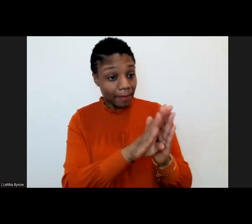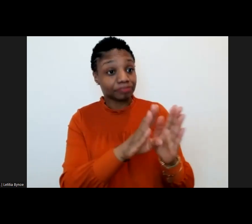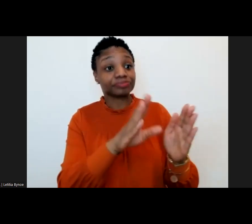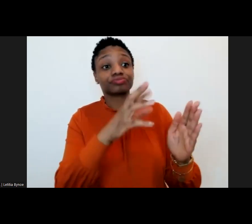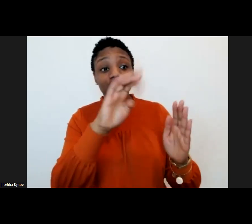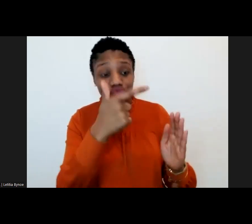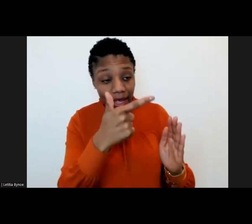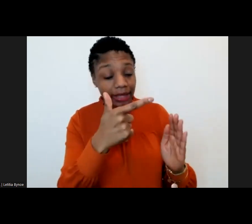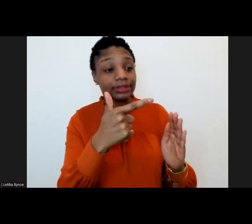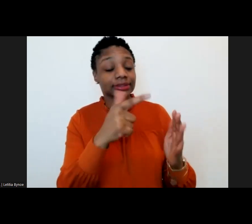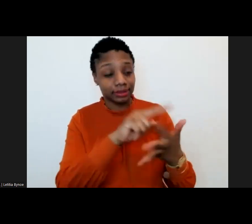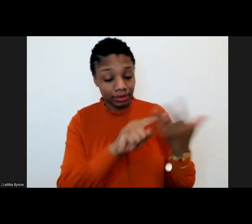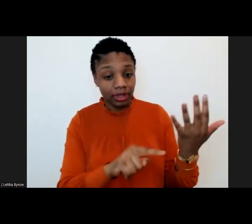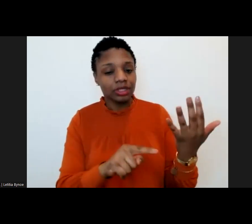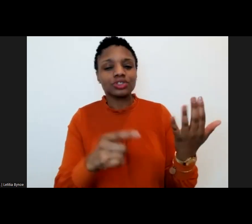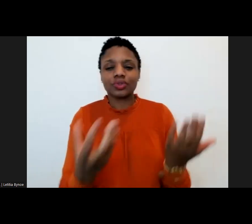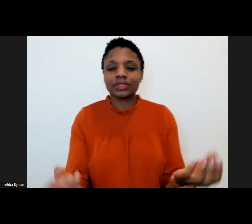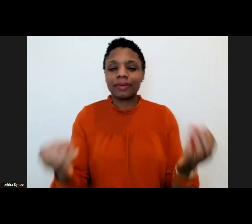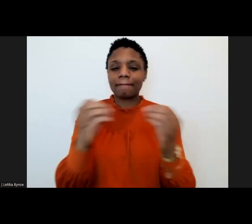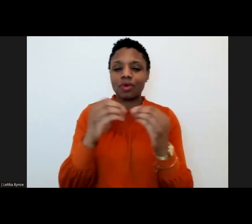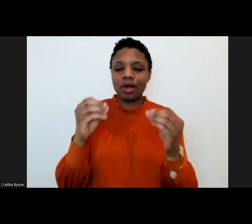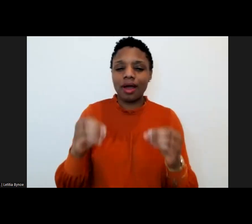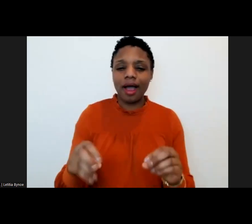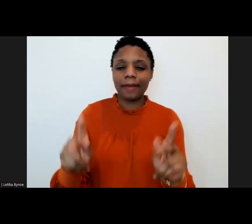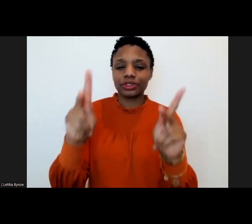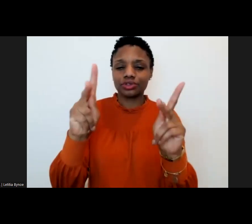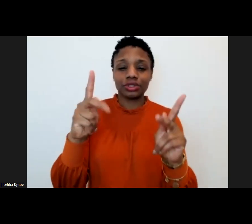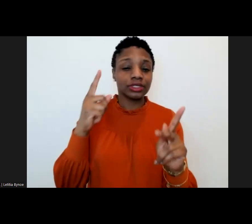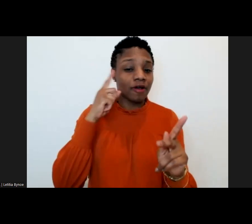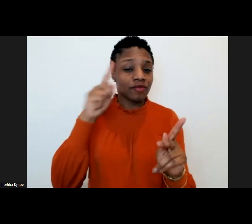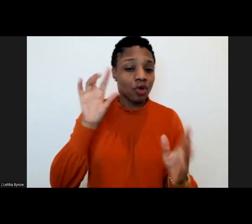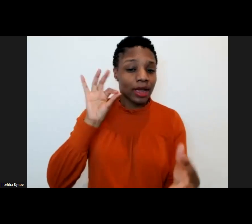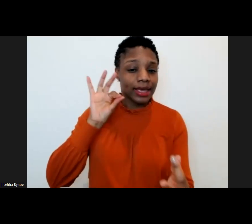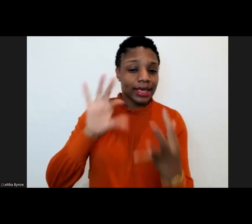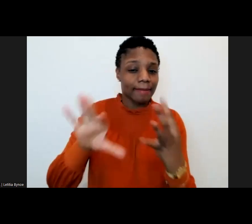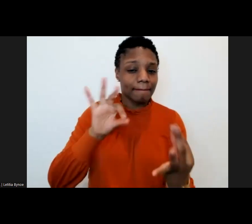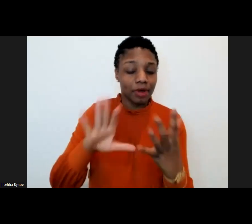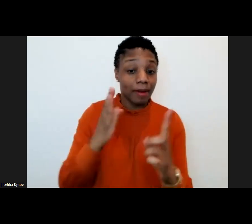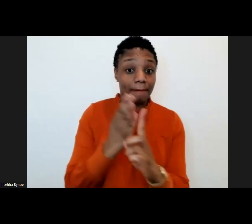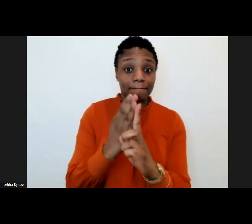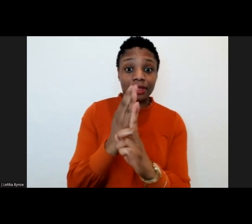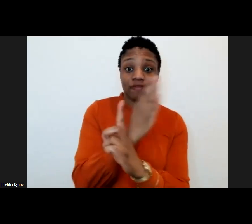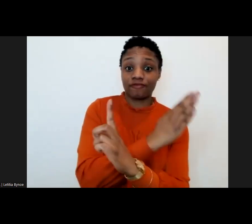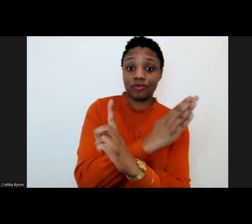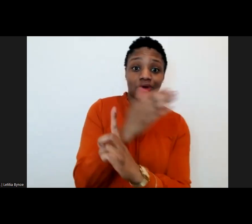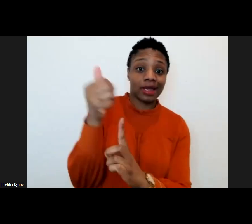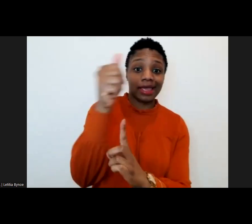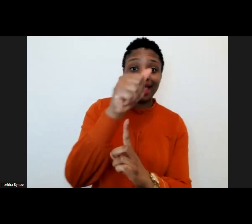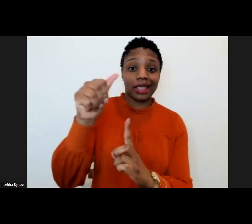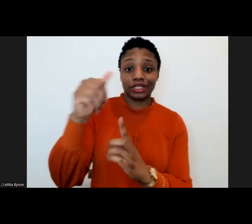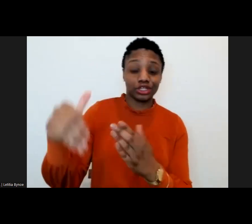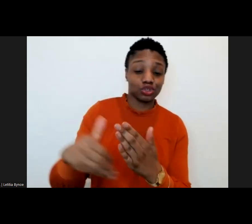process. So there's a lot more opportunities for input before any new permitting